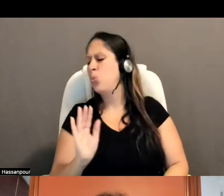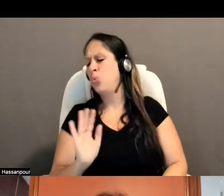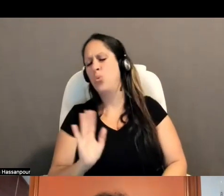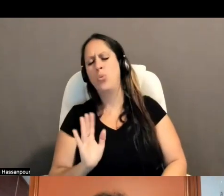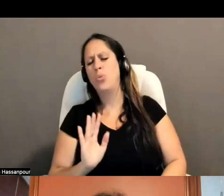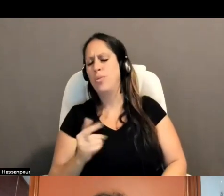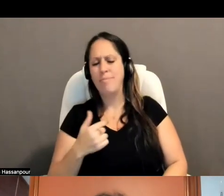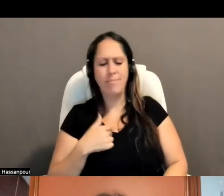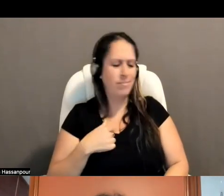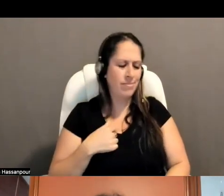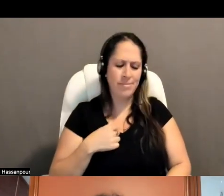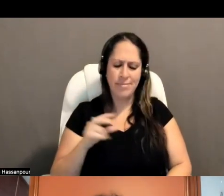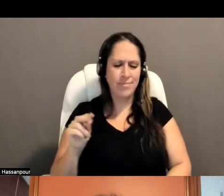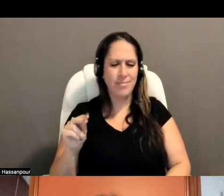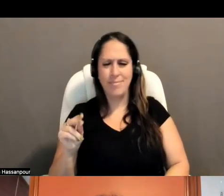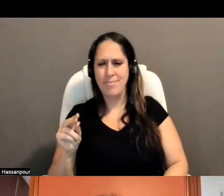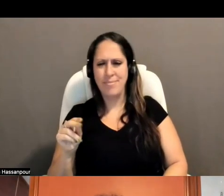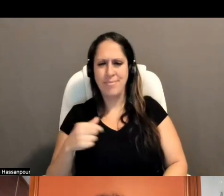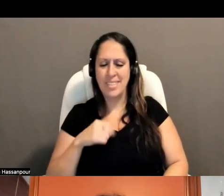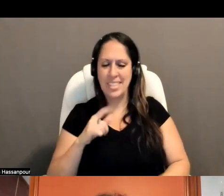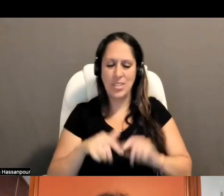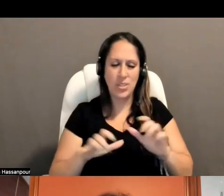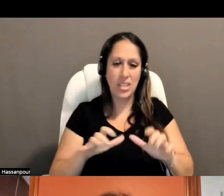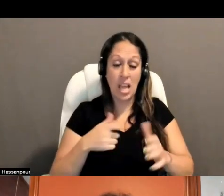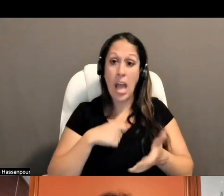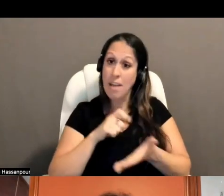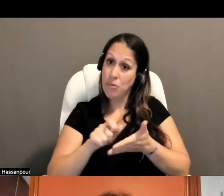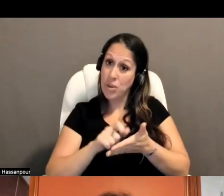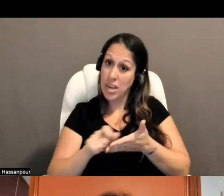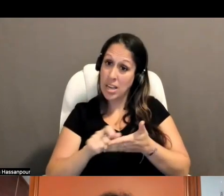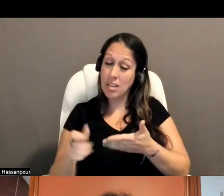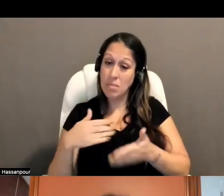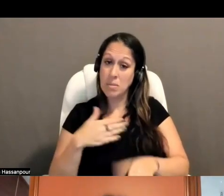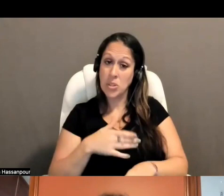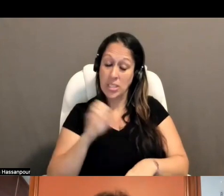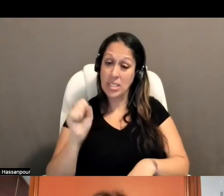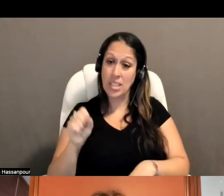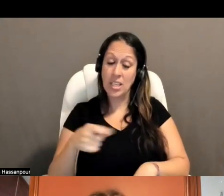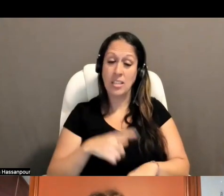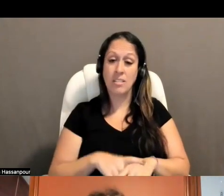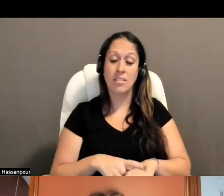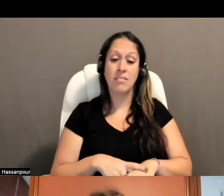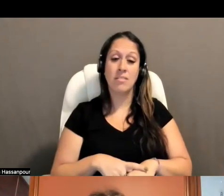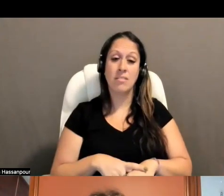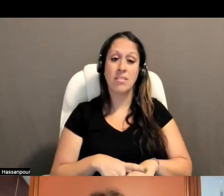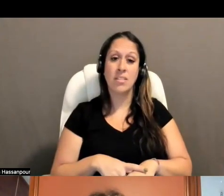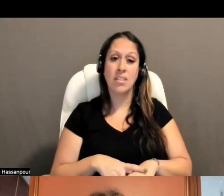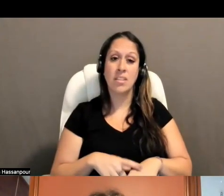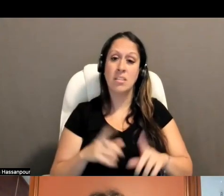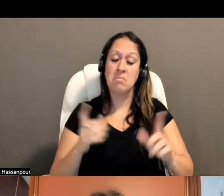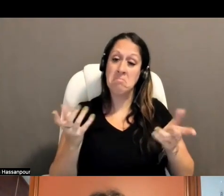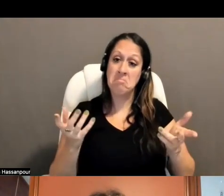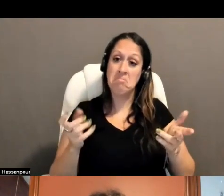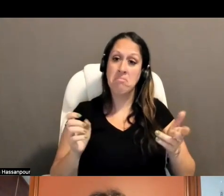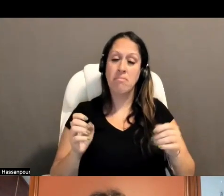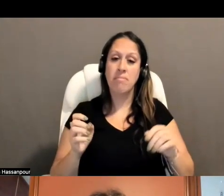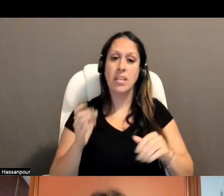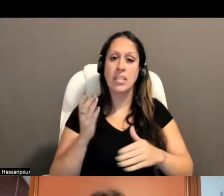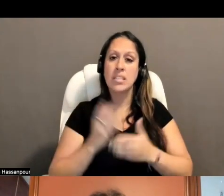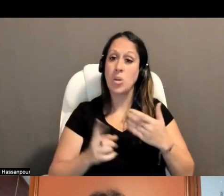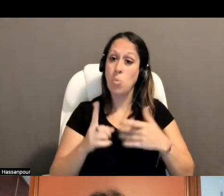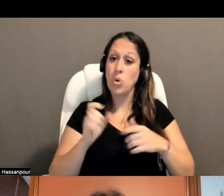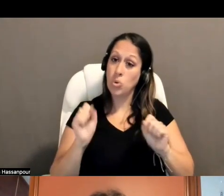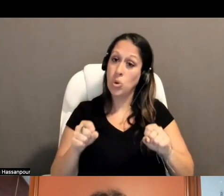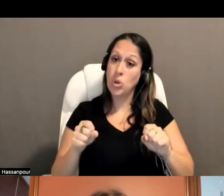work. No. I mean, I've written down my music Hmm. so yeah. that, someone